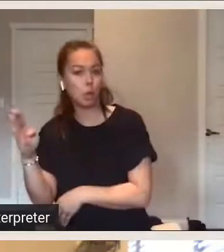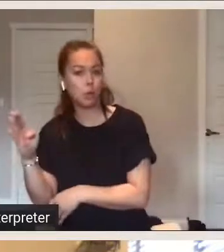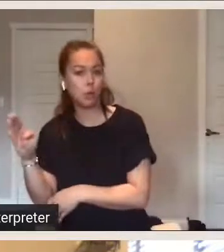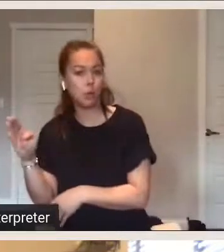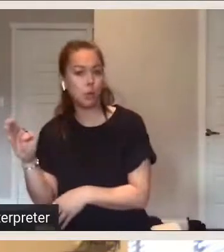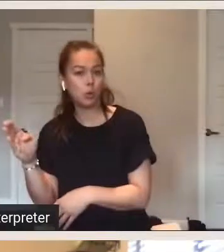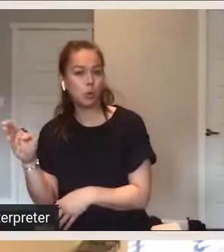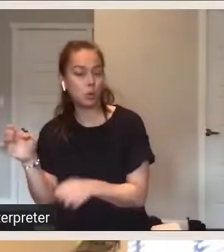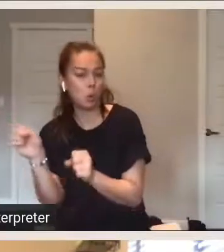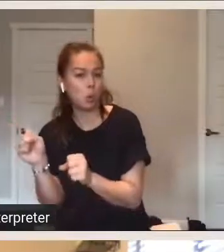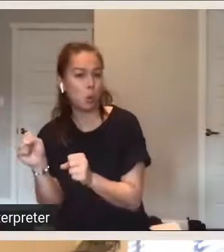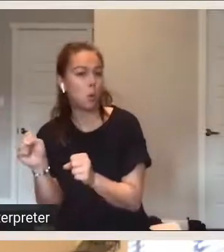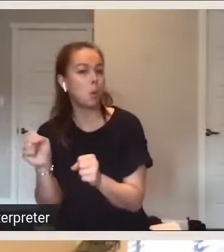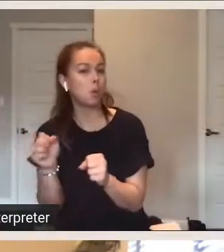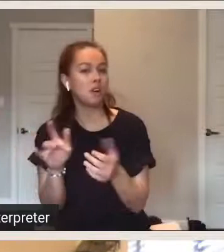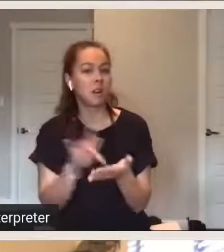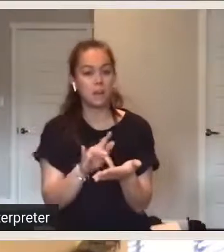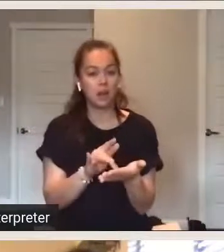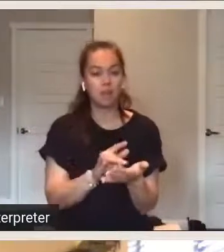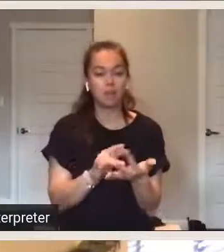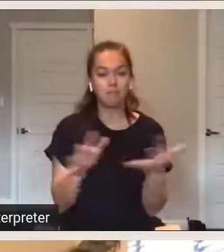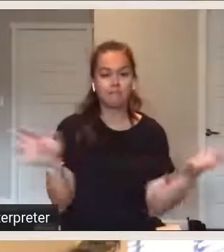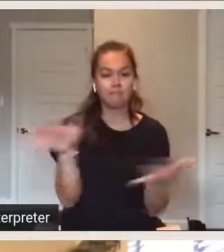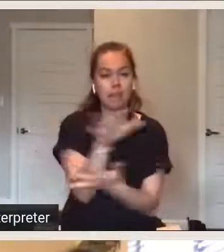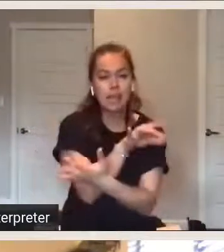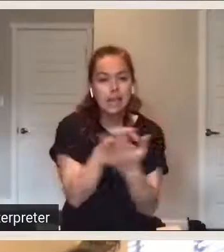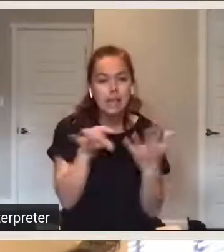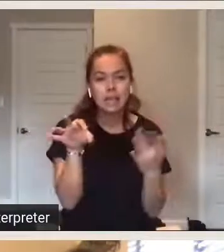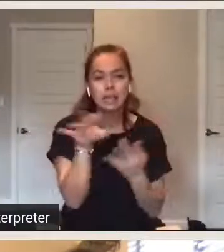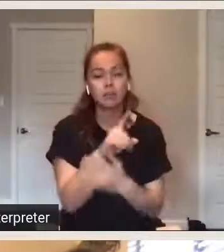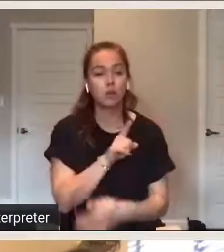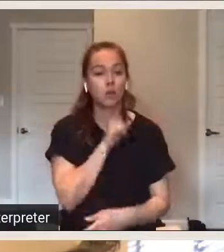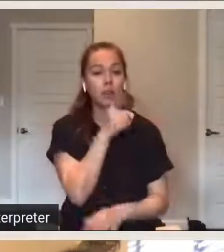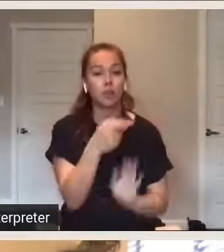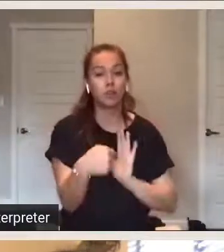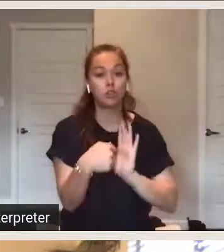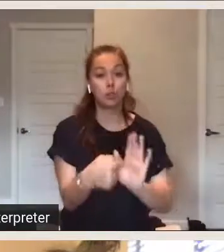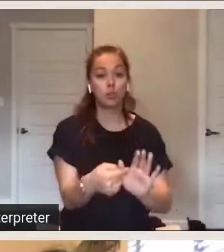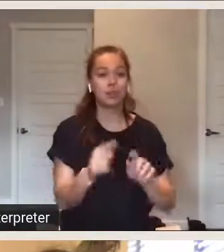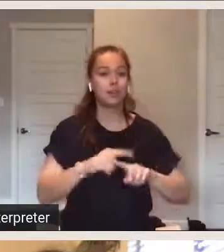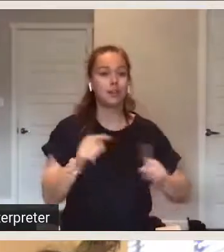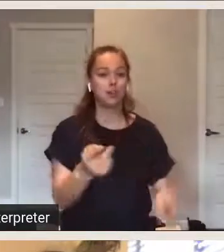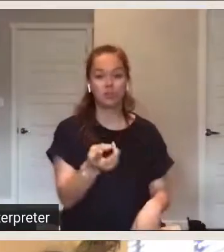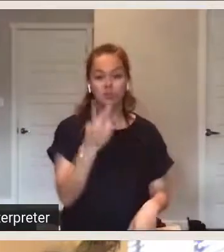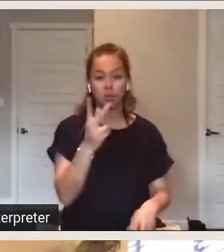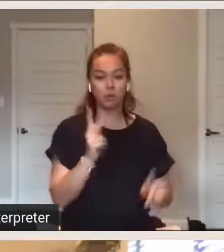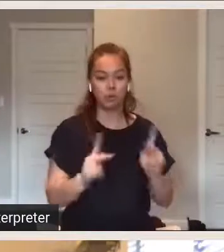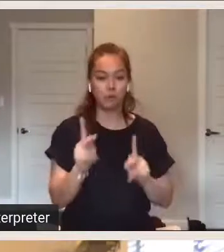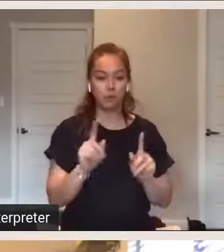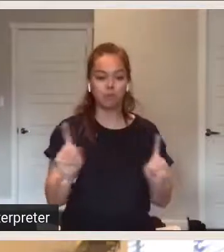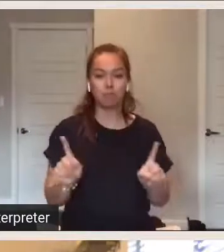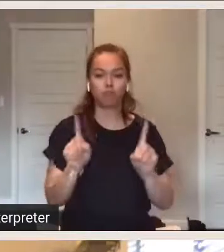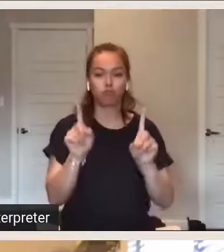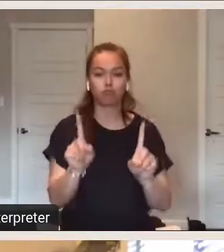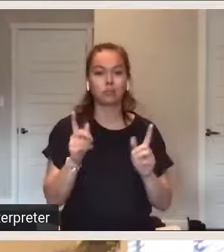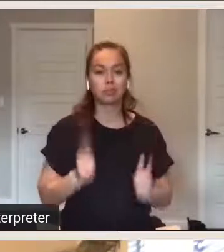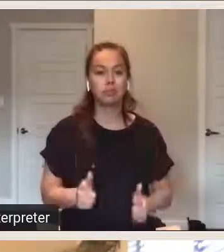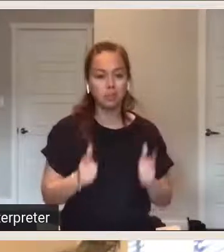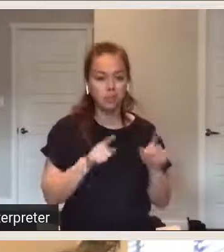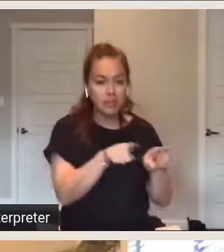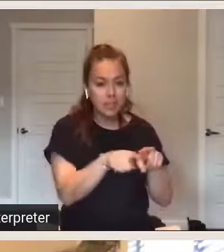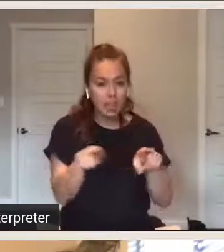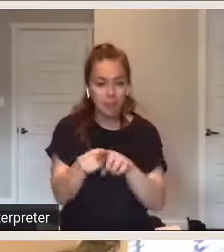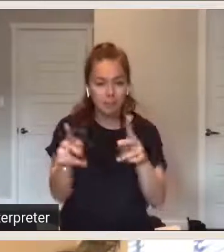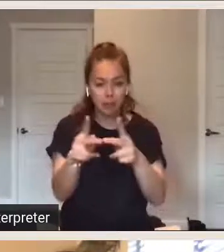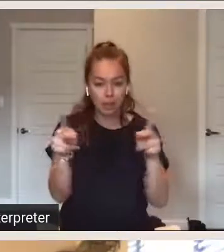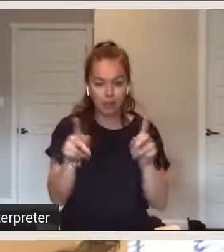it just sort of shows us this difference between two people who are living in the same place, and they're both Chinese Canadians actually, but they're having such